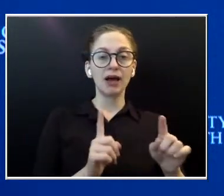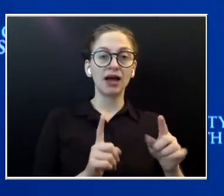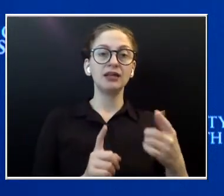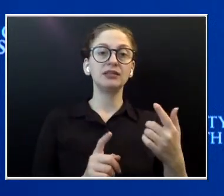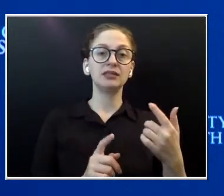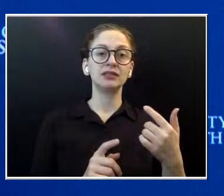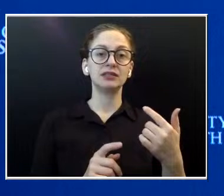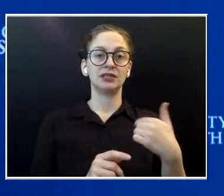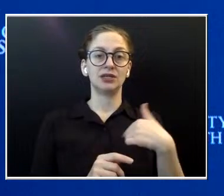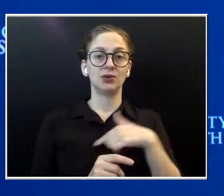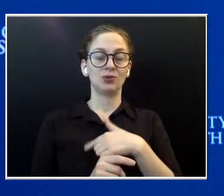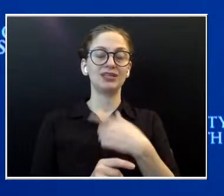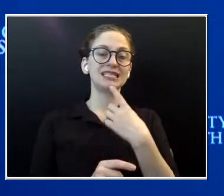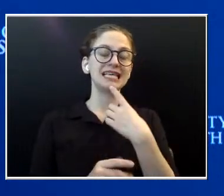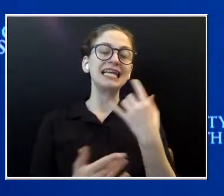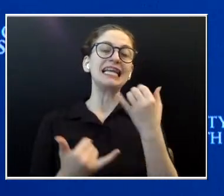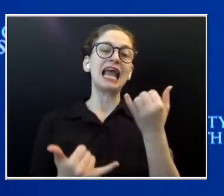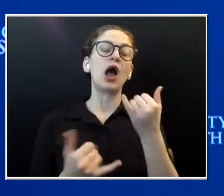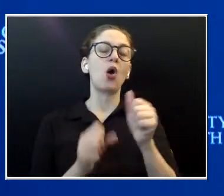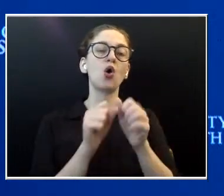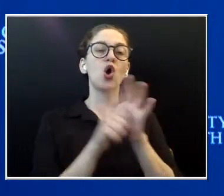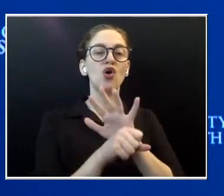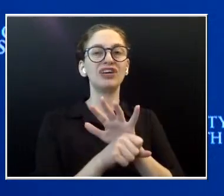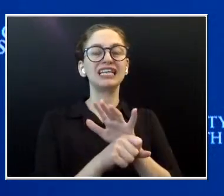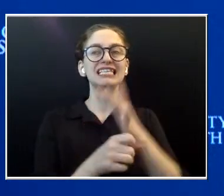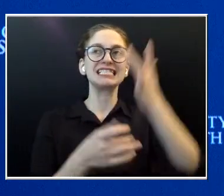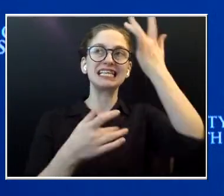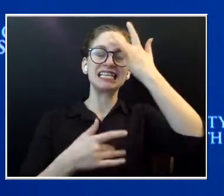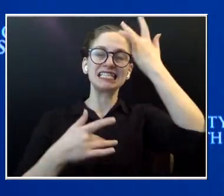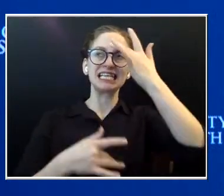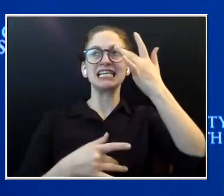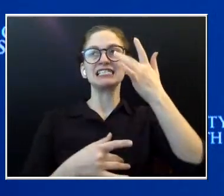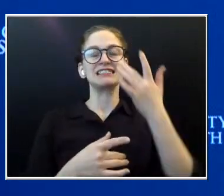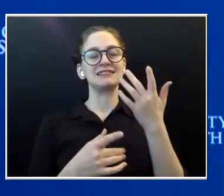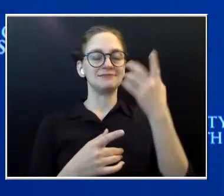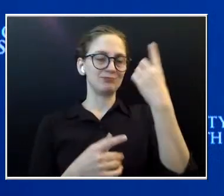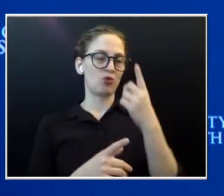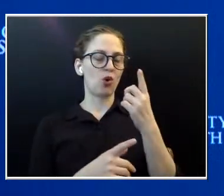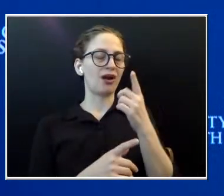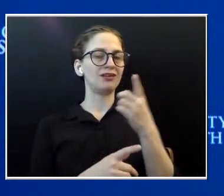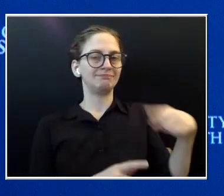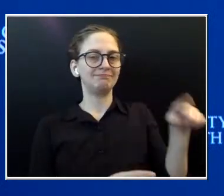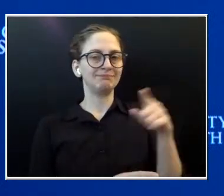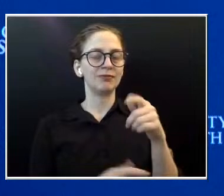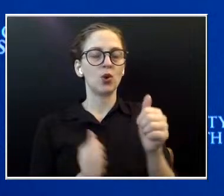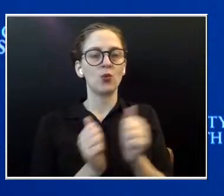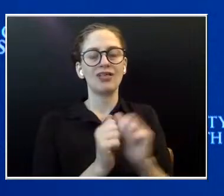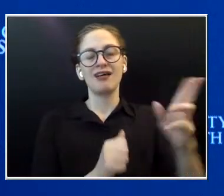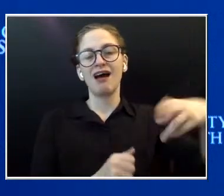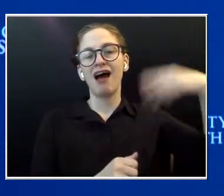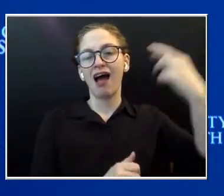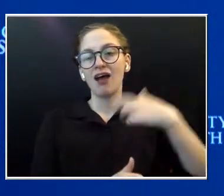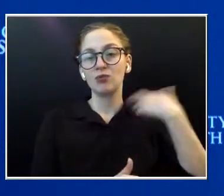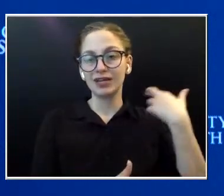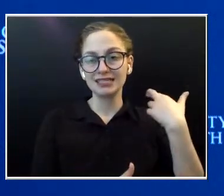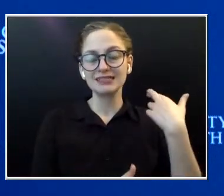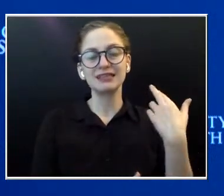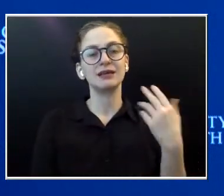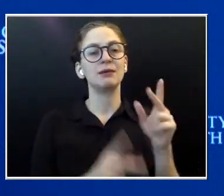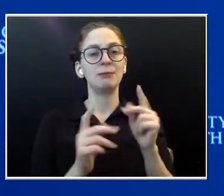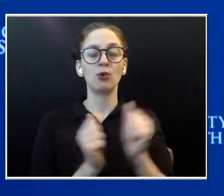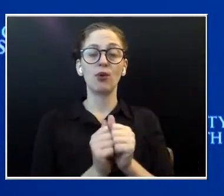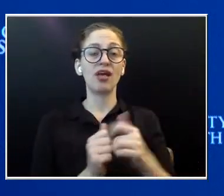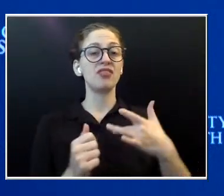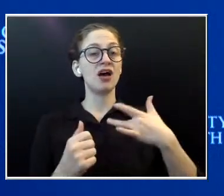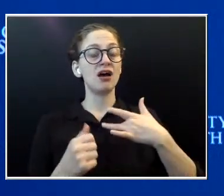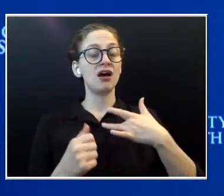risk, and that is those patients with higher age with comorbid conditions like heart disease, lung disease, kidney disease, diabetes, and of